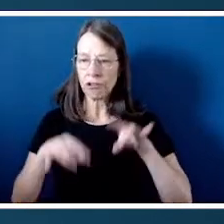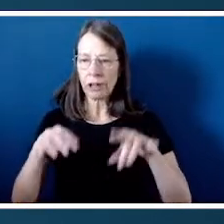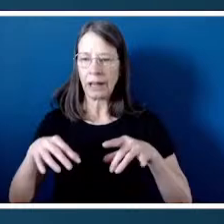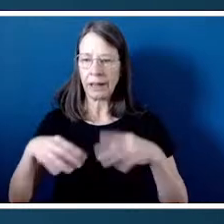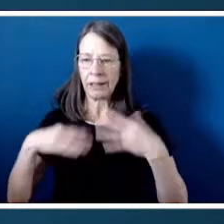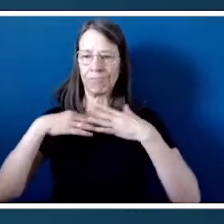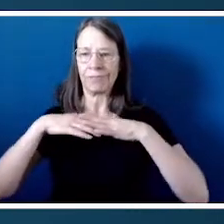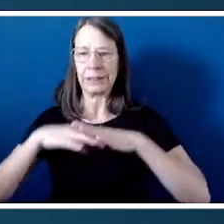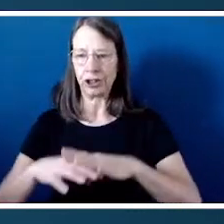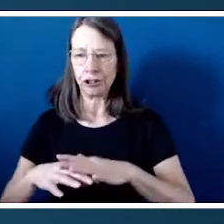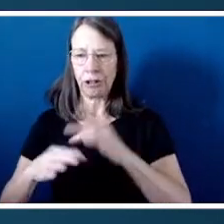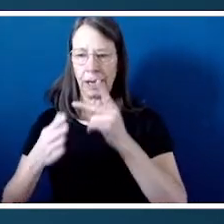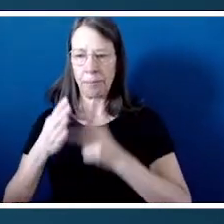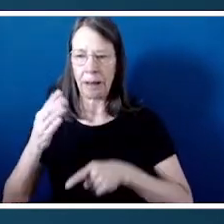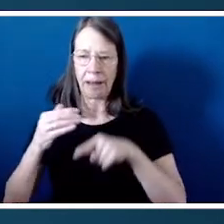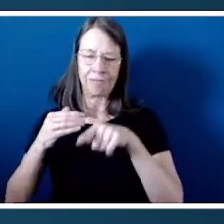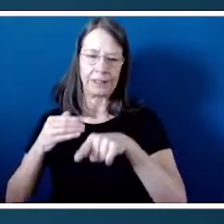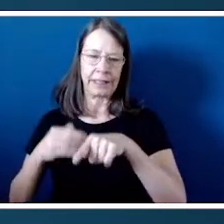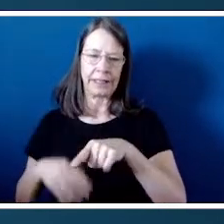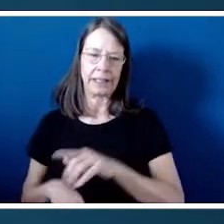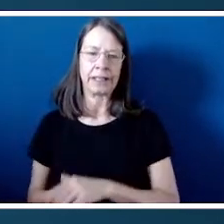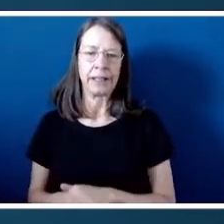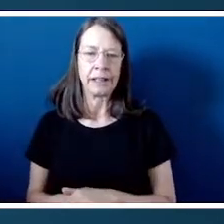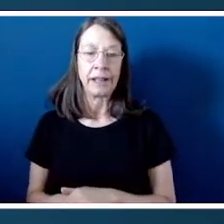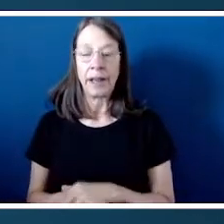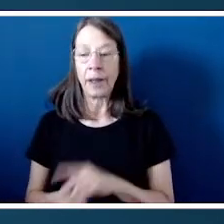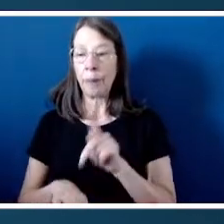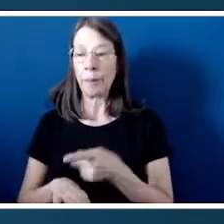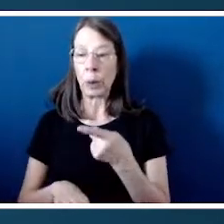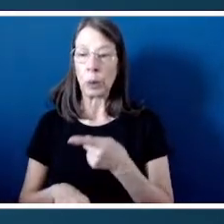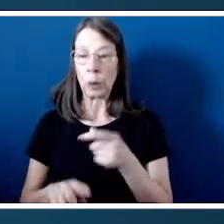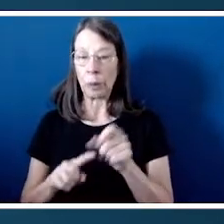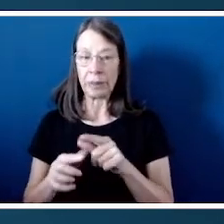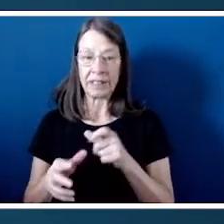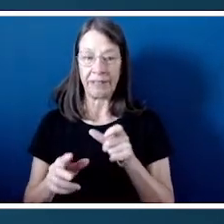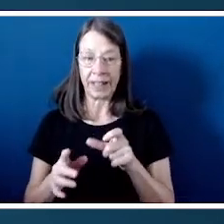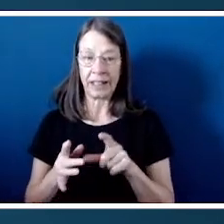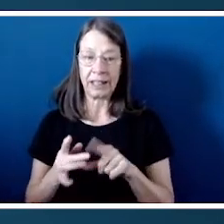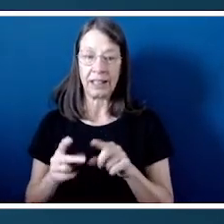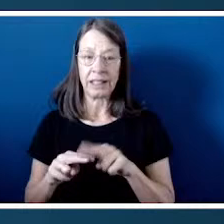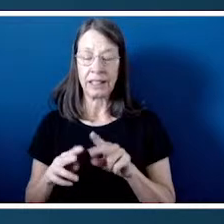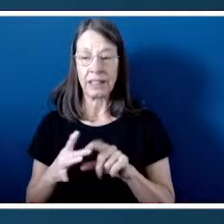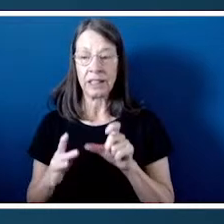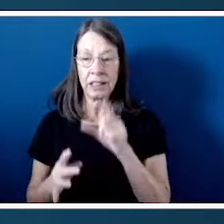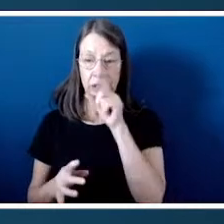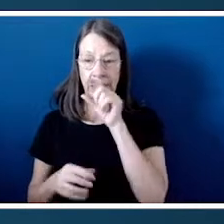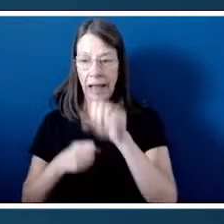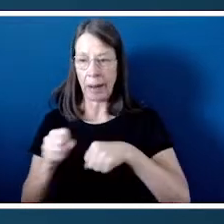in my very strong view, will be one of the great political and development shifts this century.